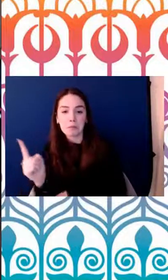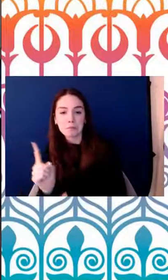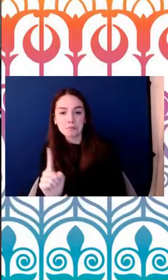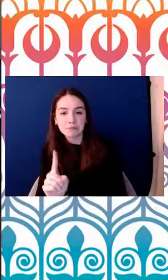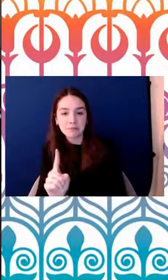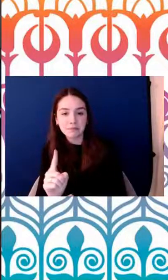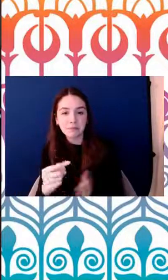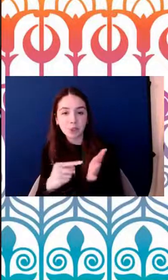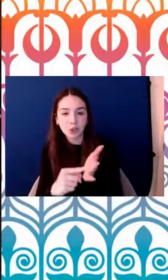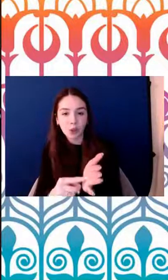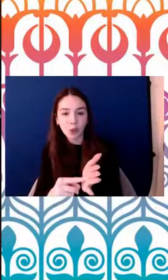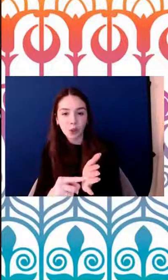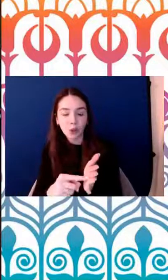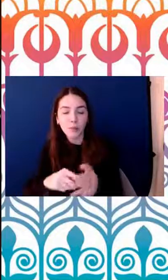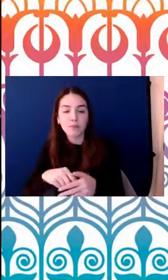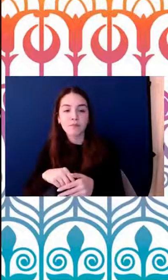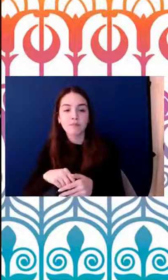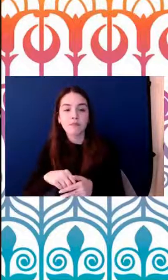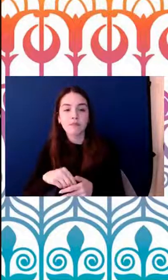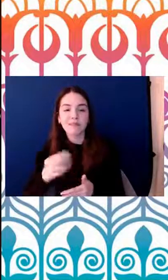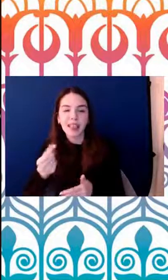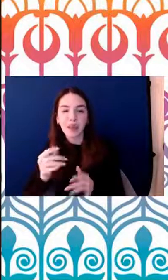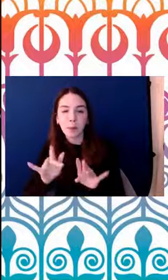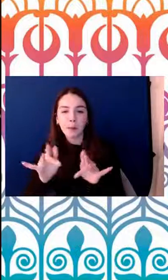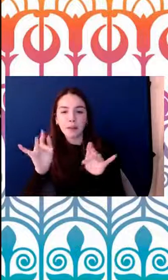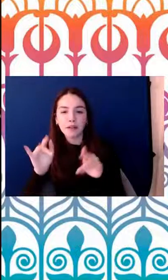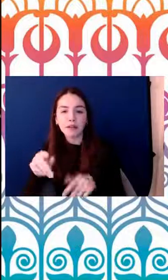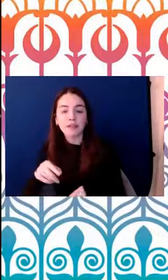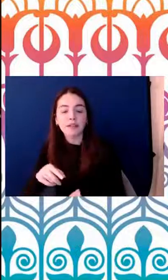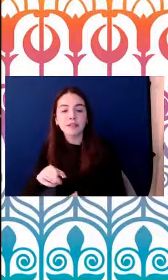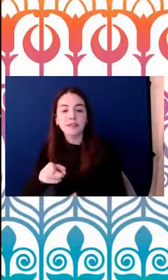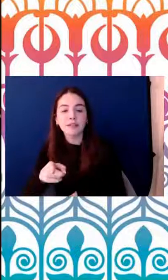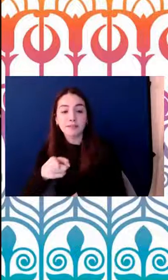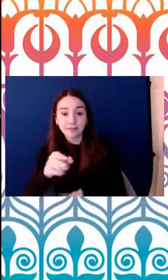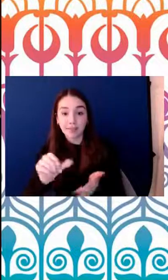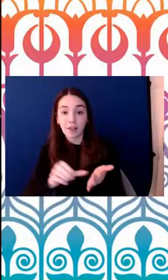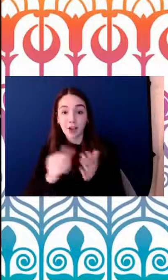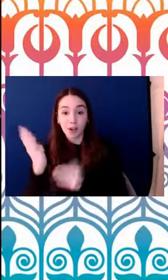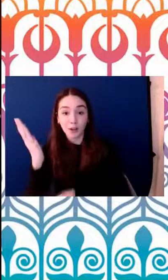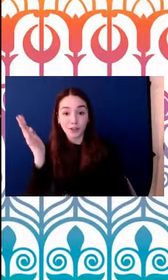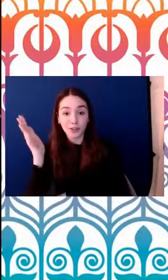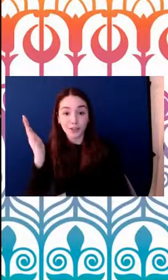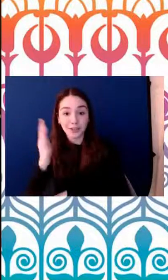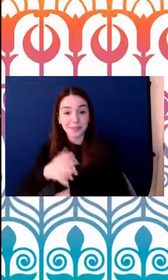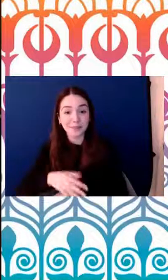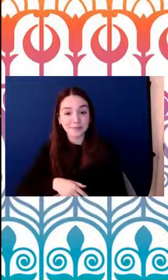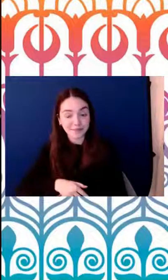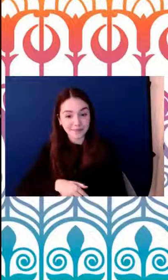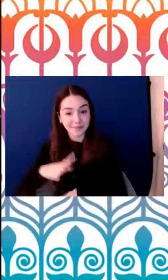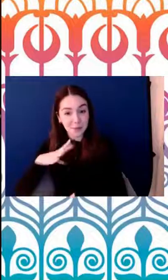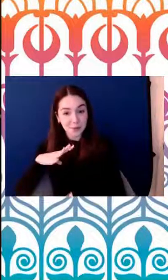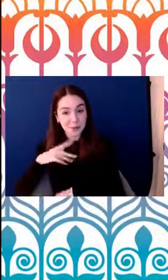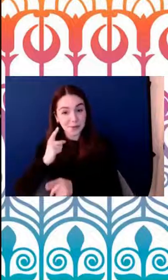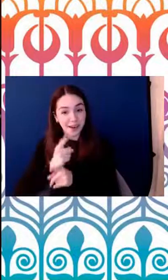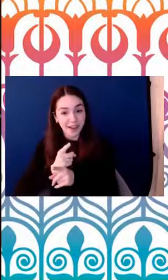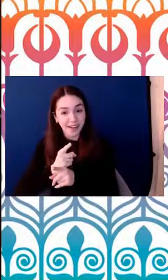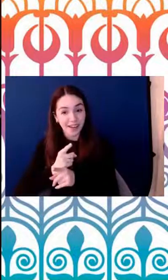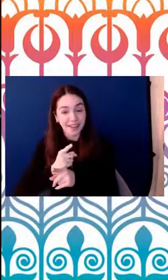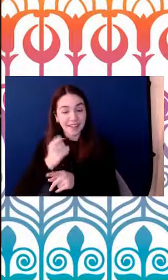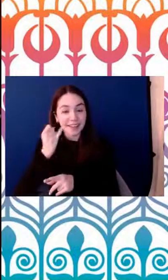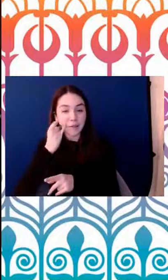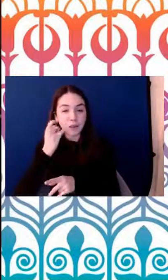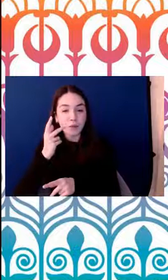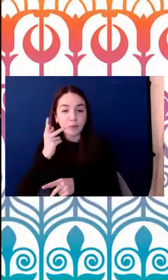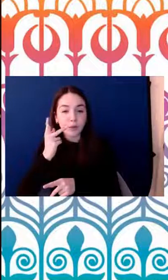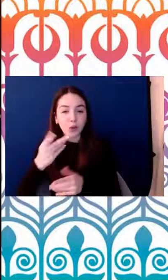glossy, but this is an avocado tree. Isn't that cool? If you look really close, you